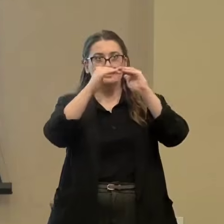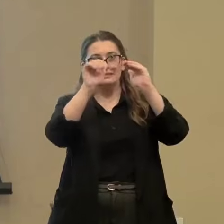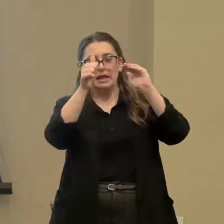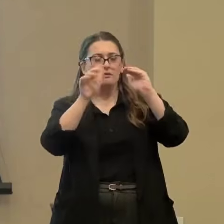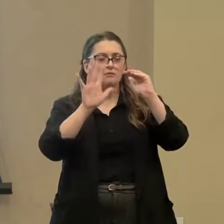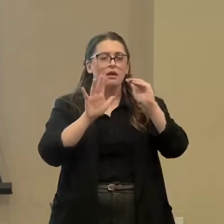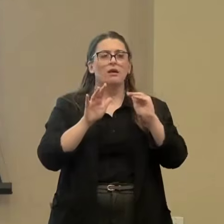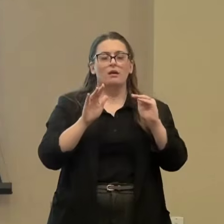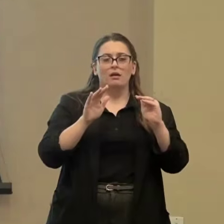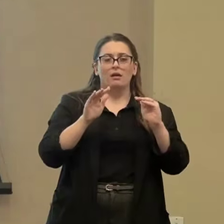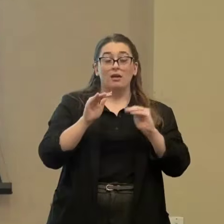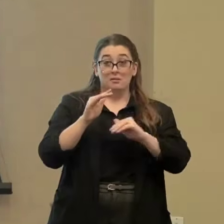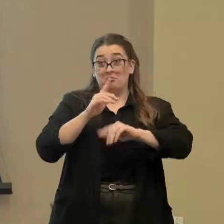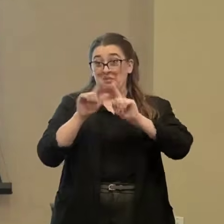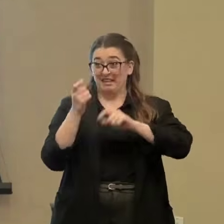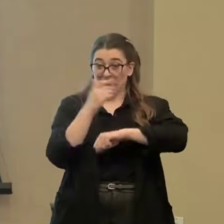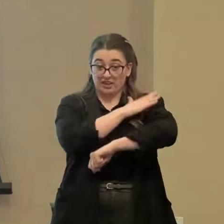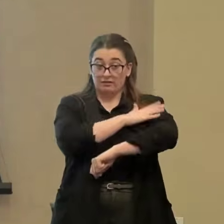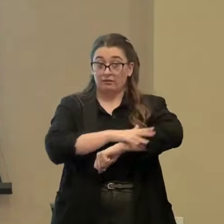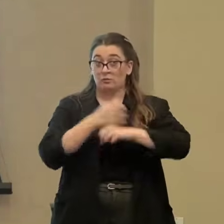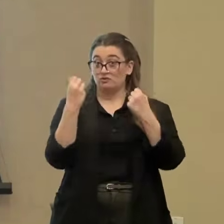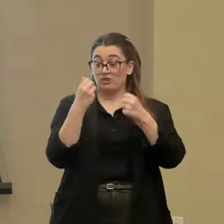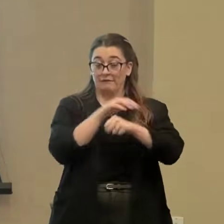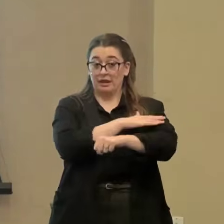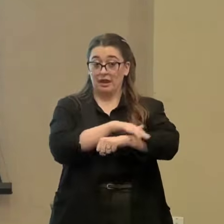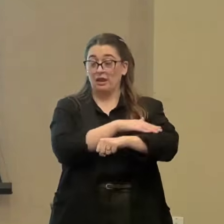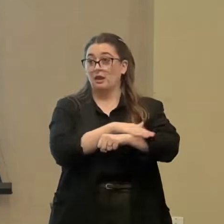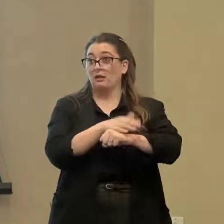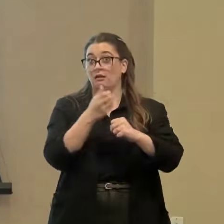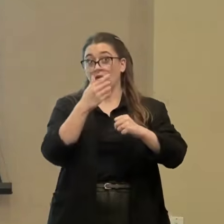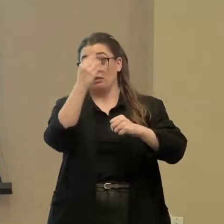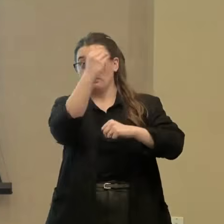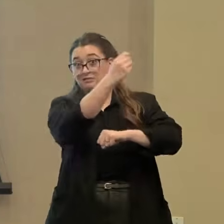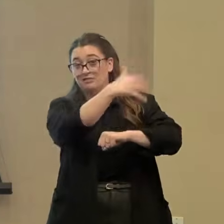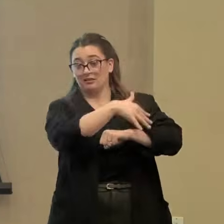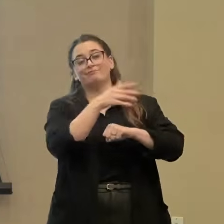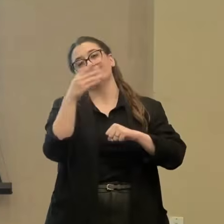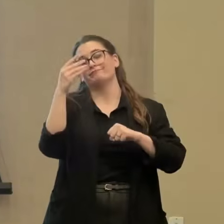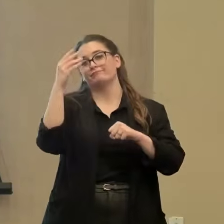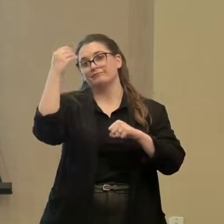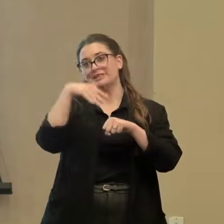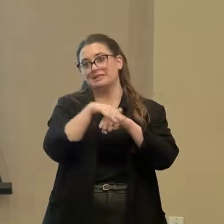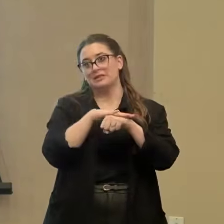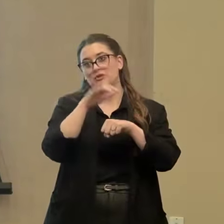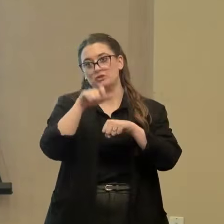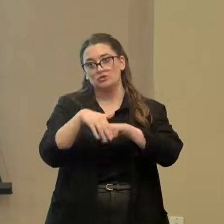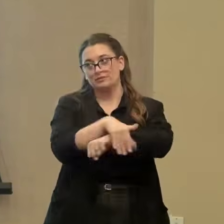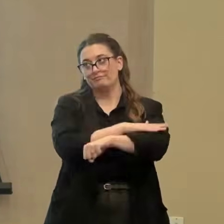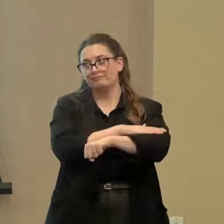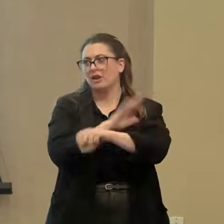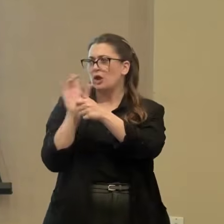that arm that's on the window, that should have sunscreen on it. Your first question, remind